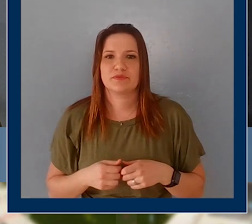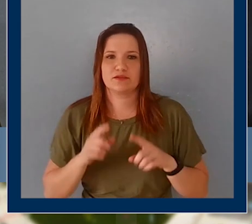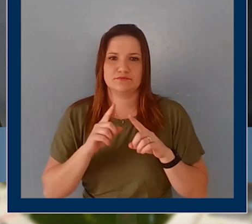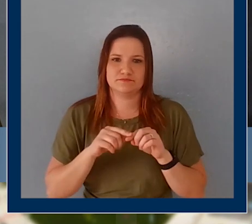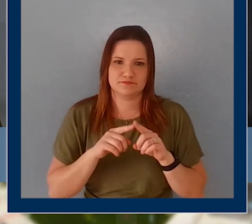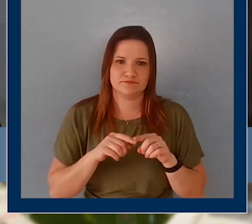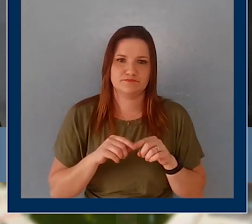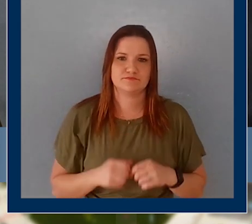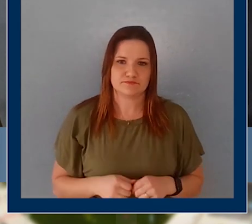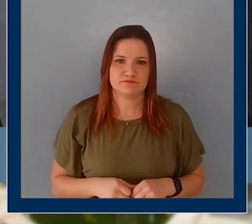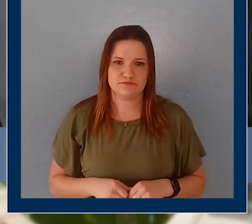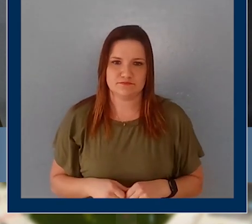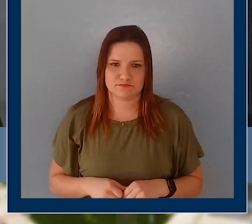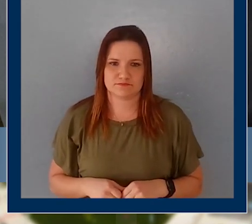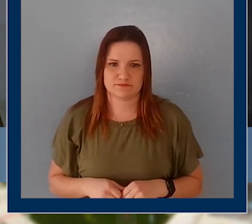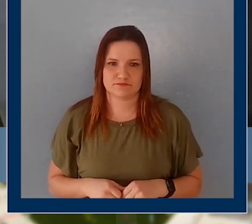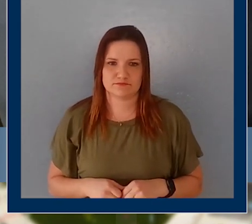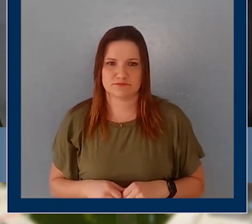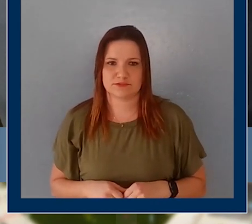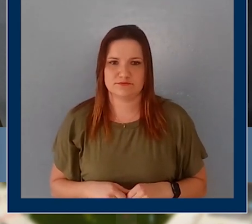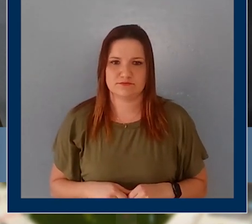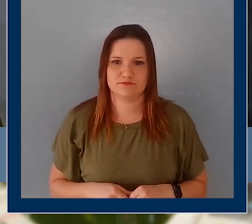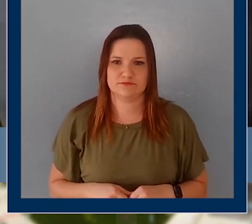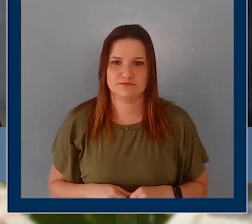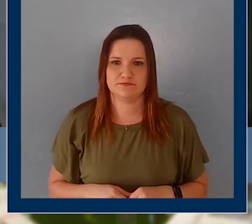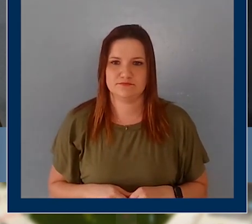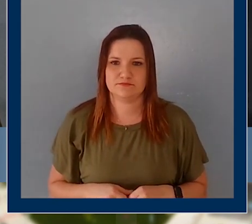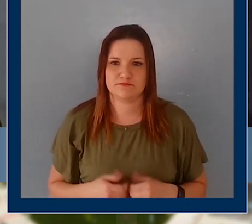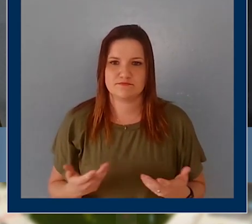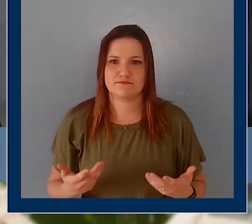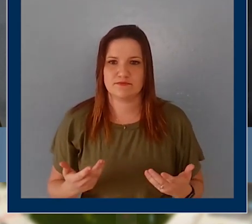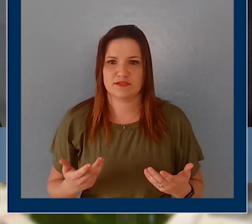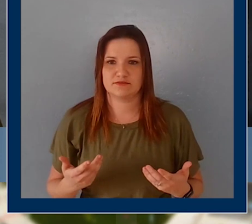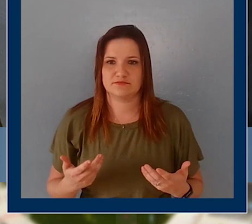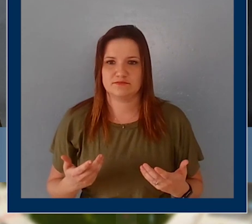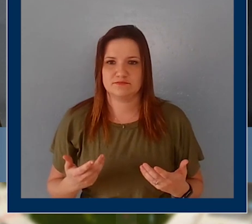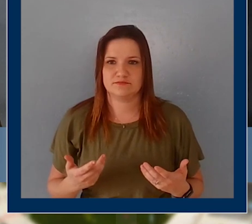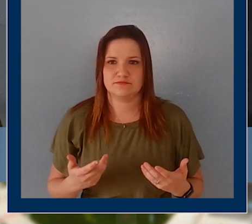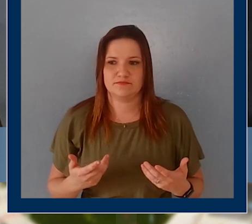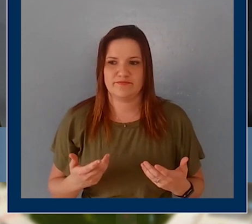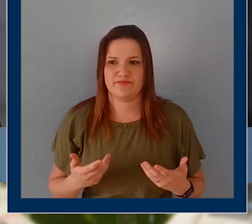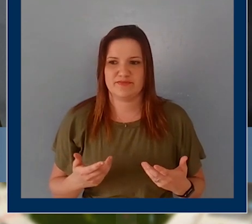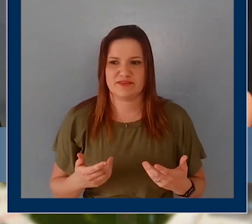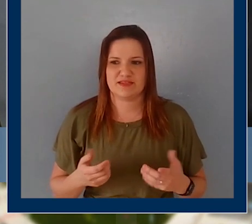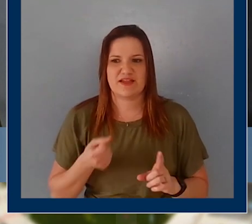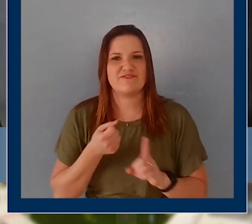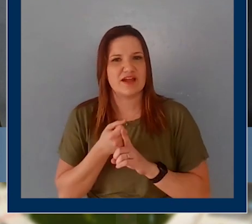say that's a relative term, because there are many patients that don't fully recover, that they have